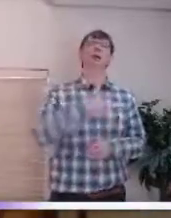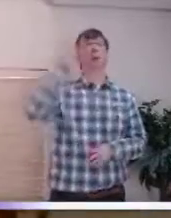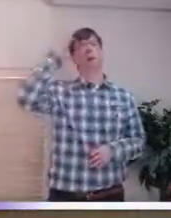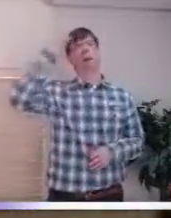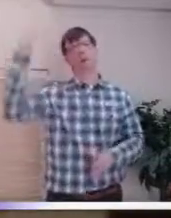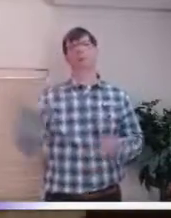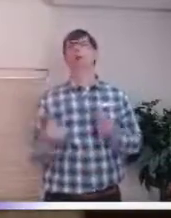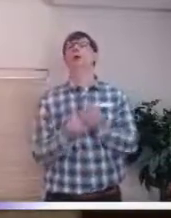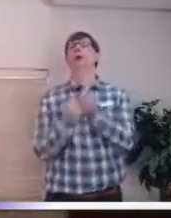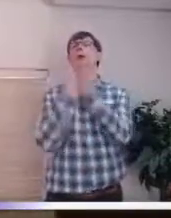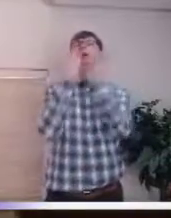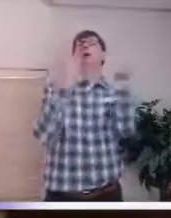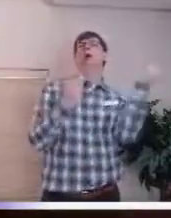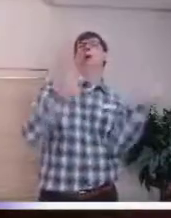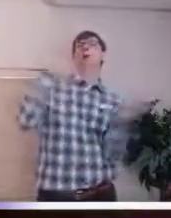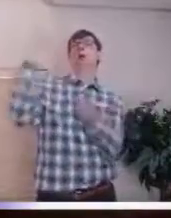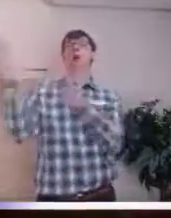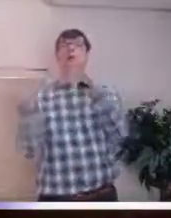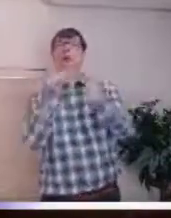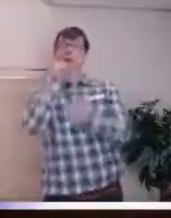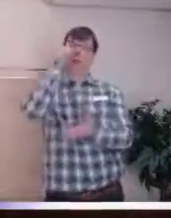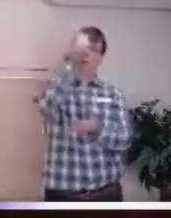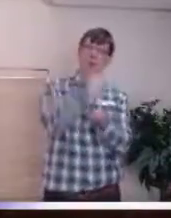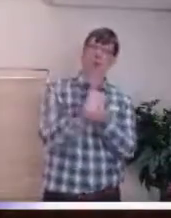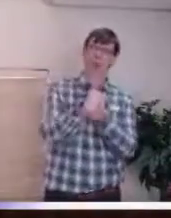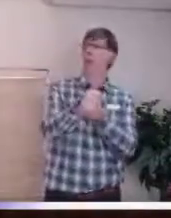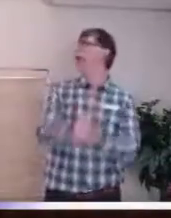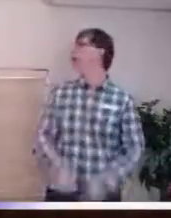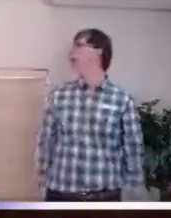here to thrive. Do you agree?